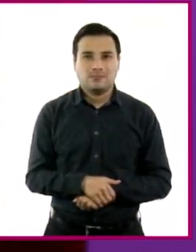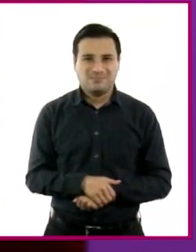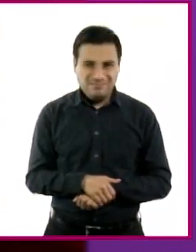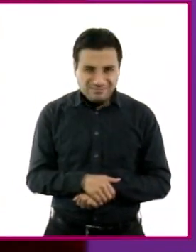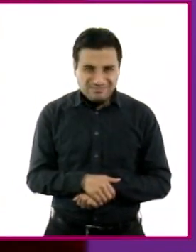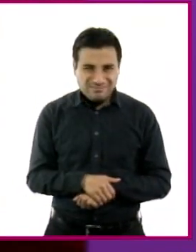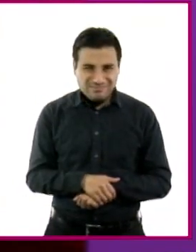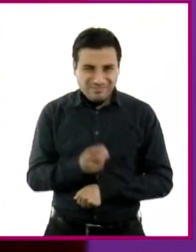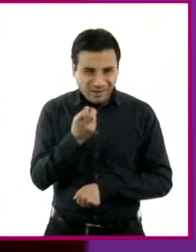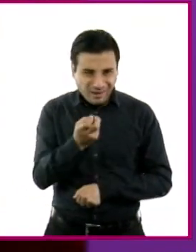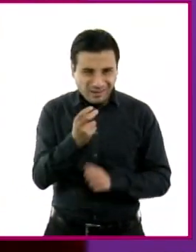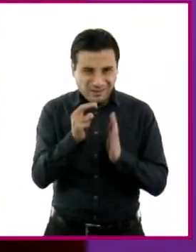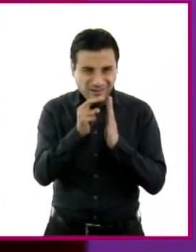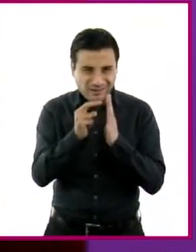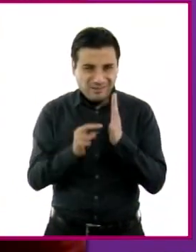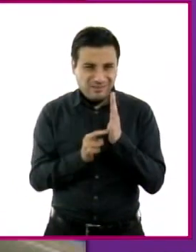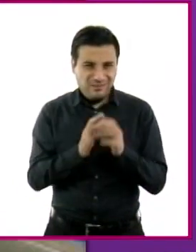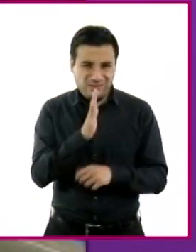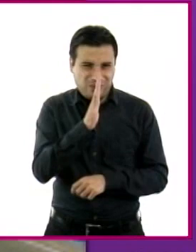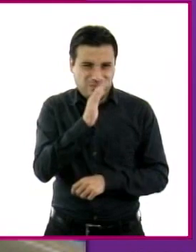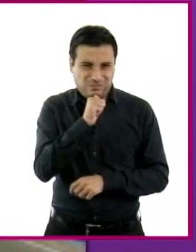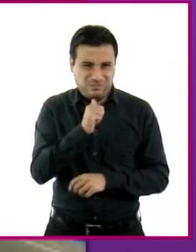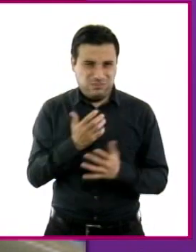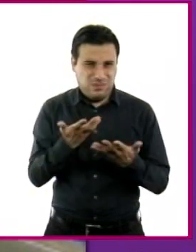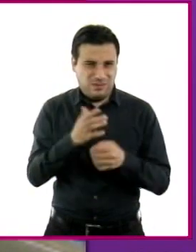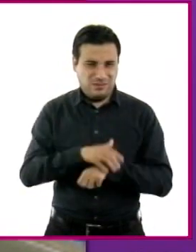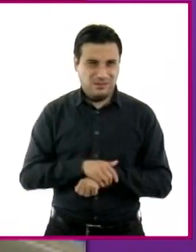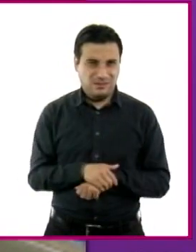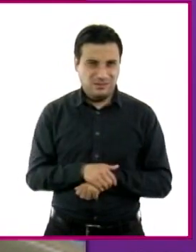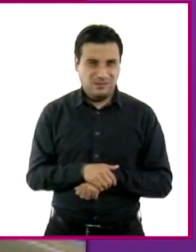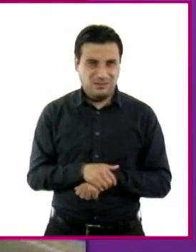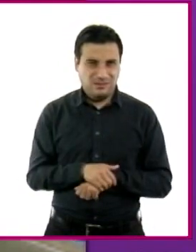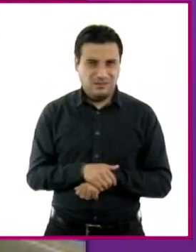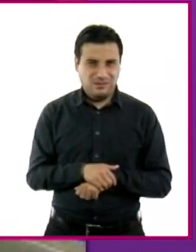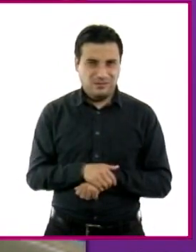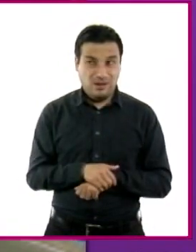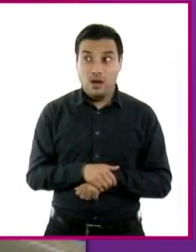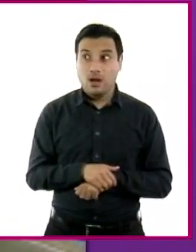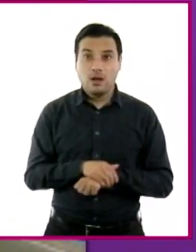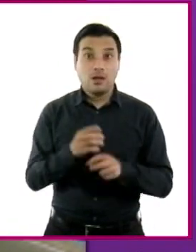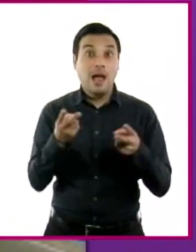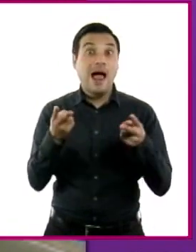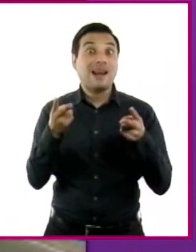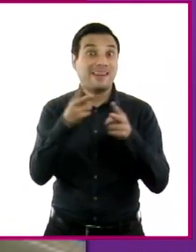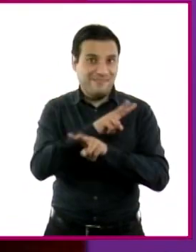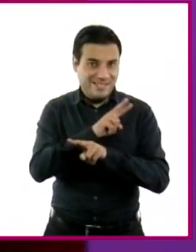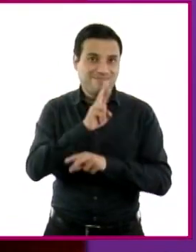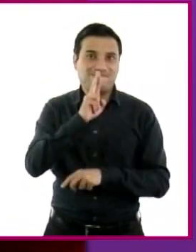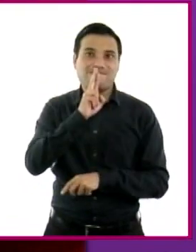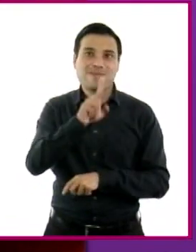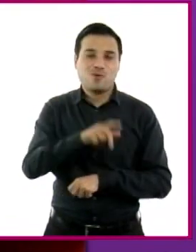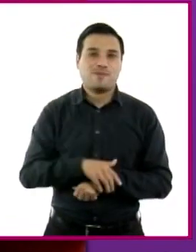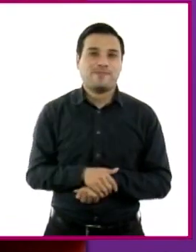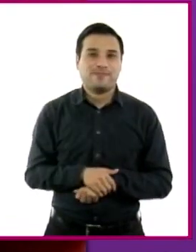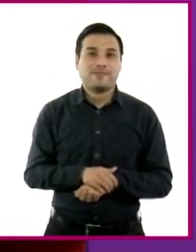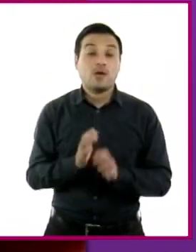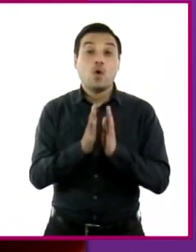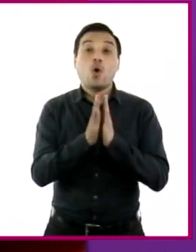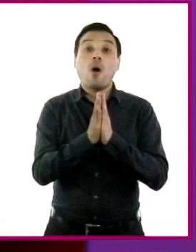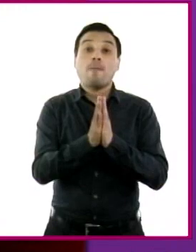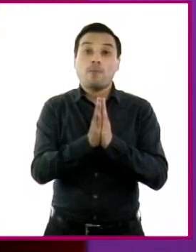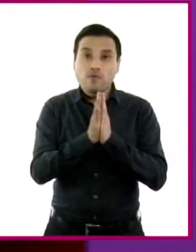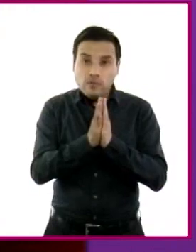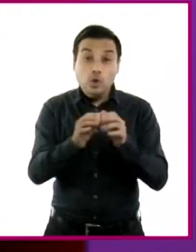That can't be a rule. But the opposite is a good idea. Yes. Please don't smoke in